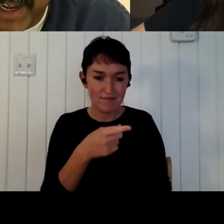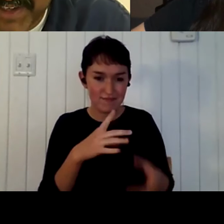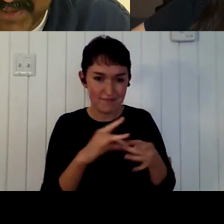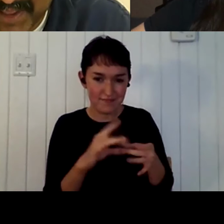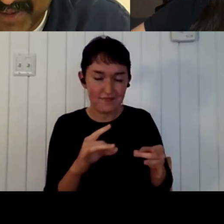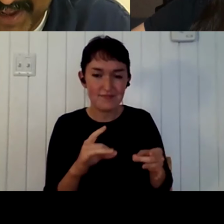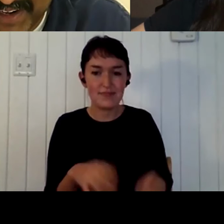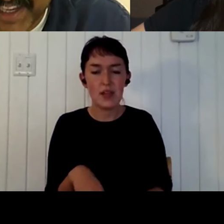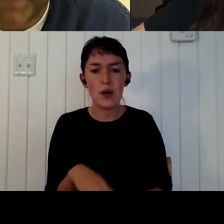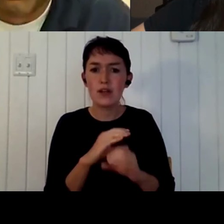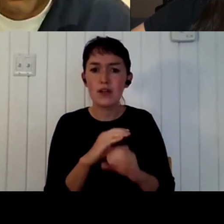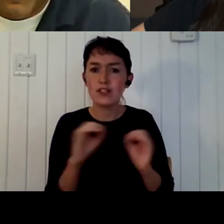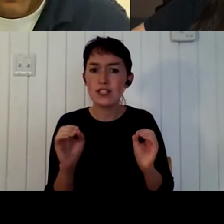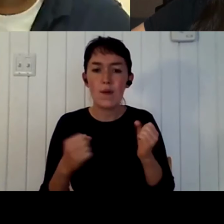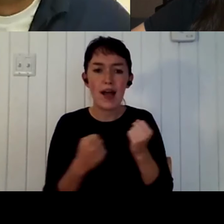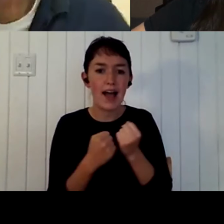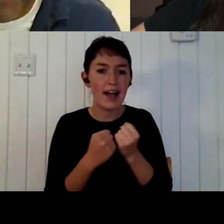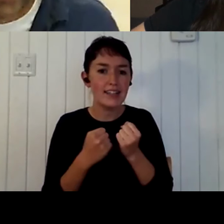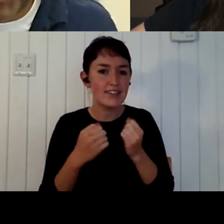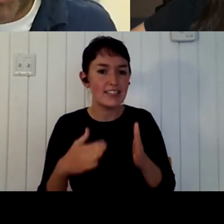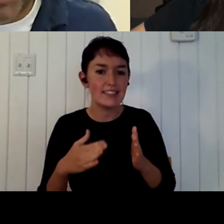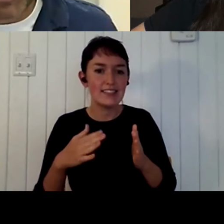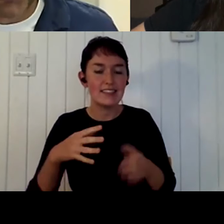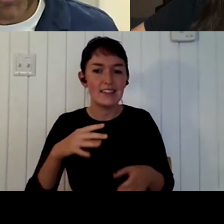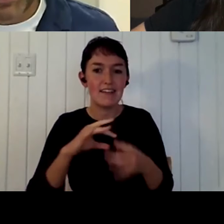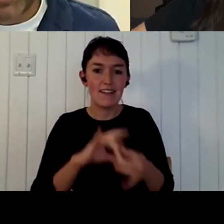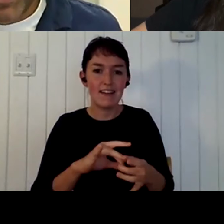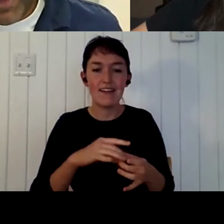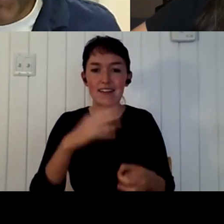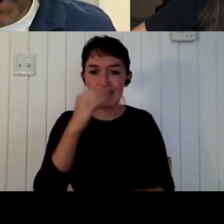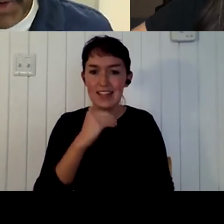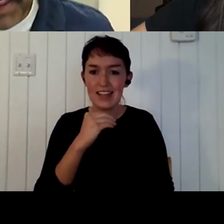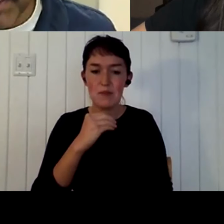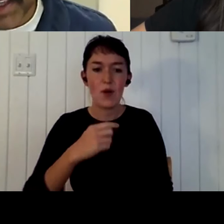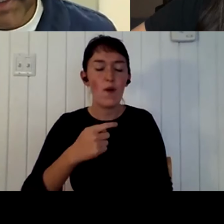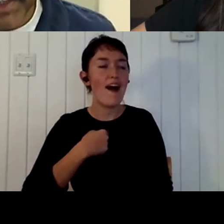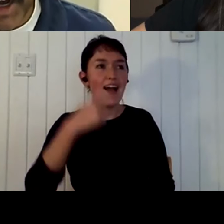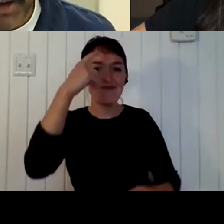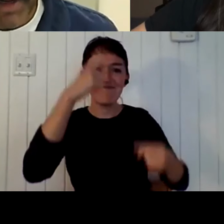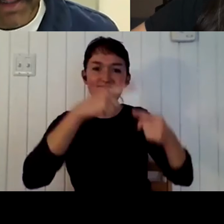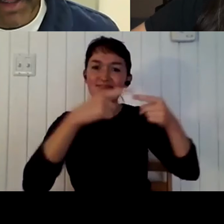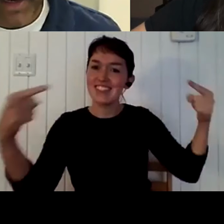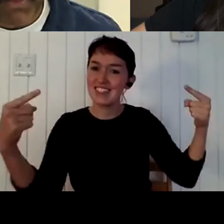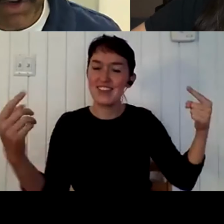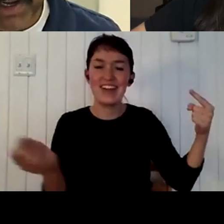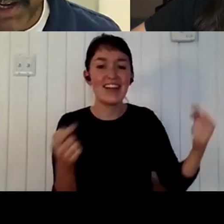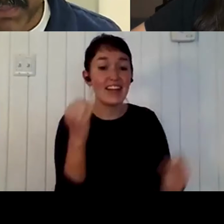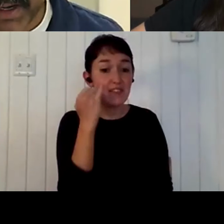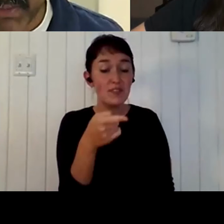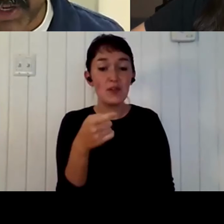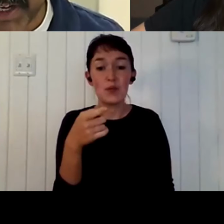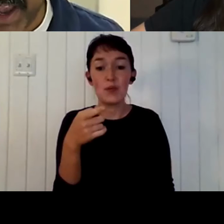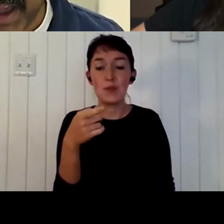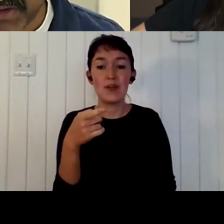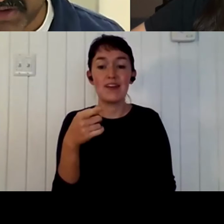no activism in the domain of sleep. I so strongly disagree. If you read these things and care about it, like, we need to